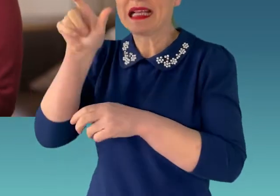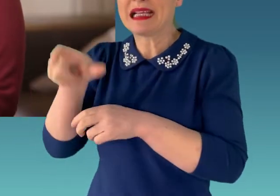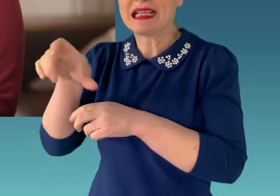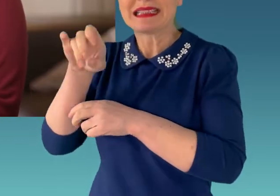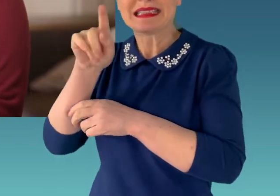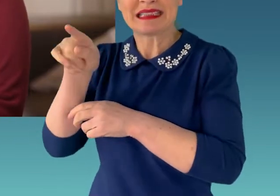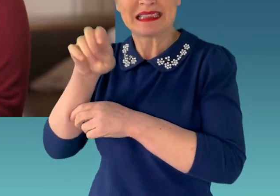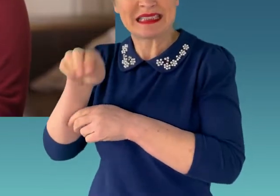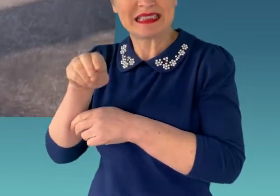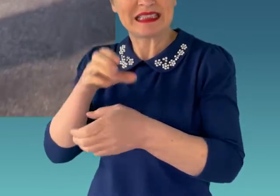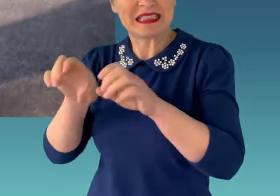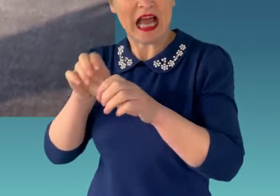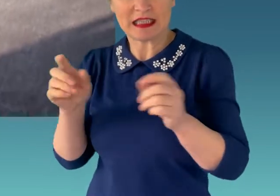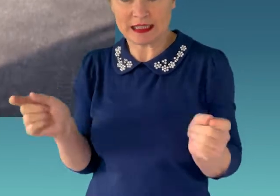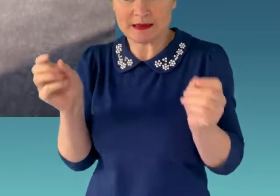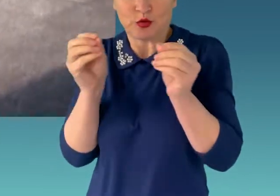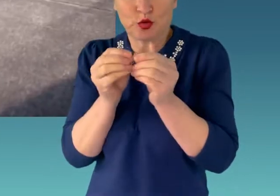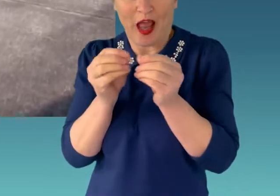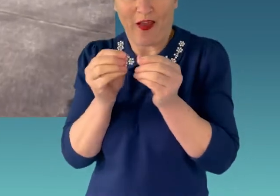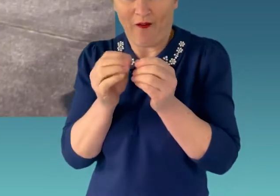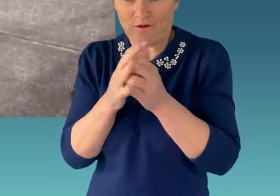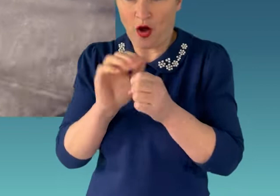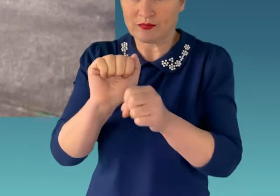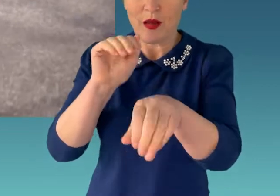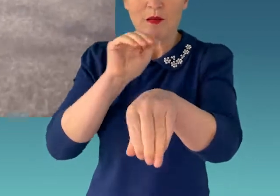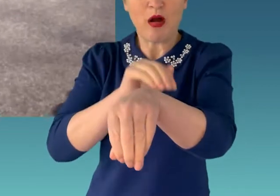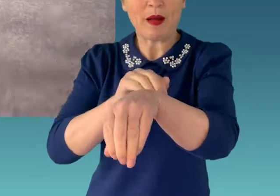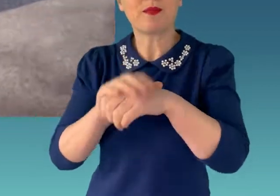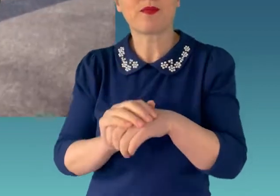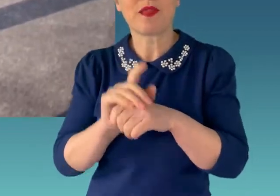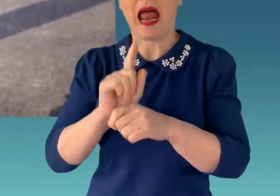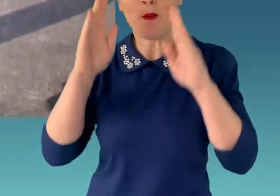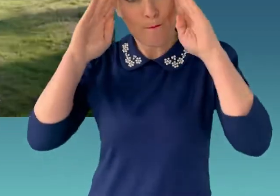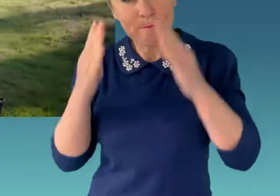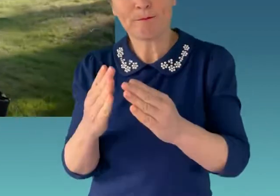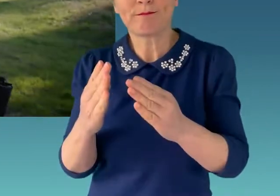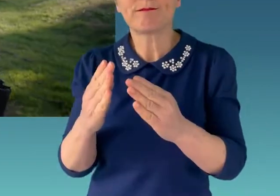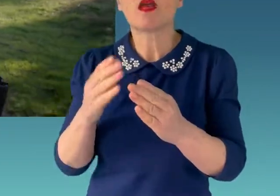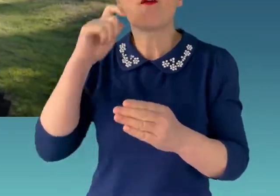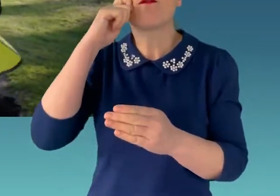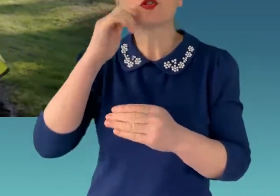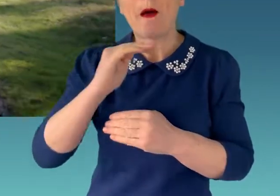faced by wider society. And in this case, it's the inaccessibility of the footpaths of our towns and cities.